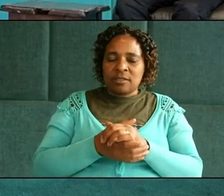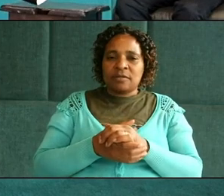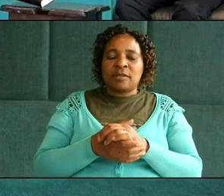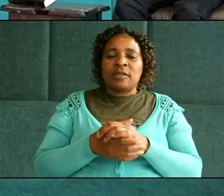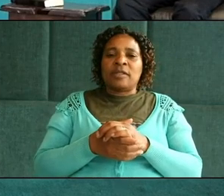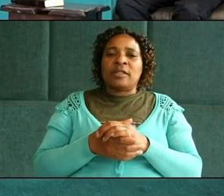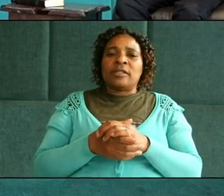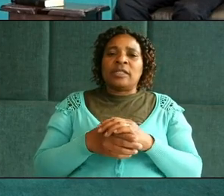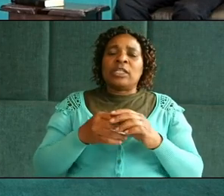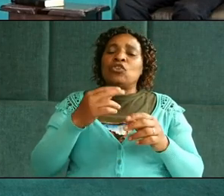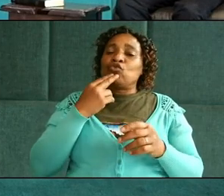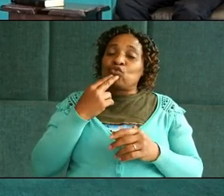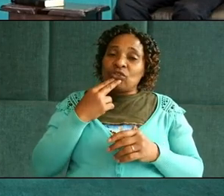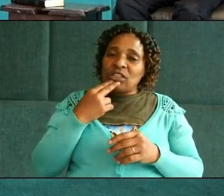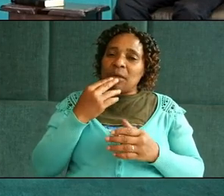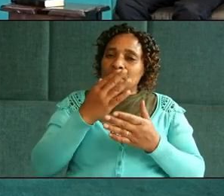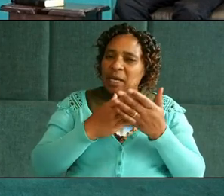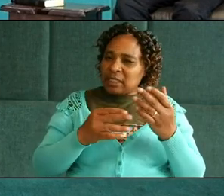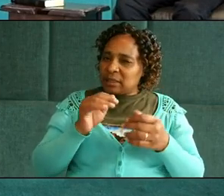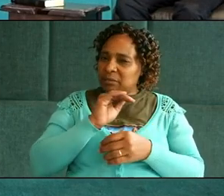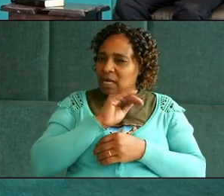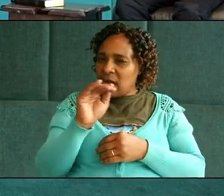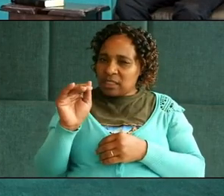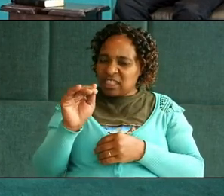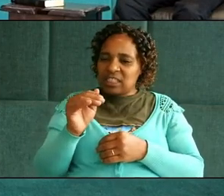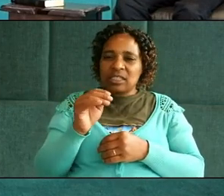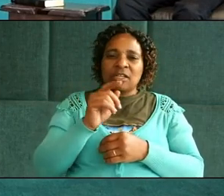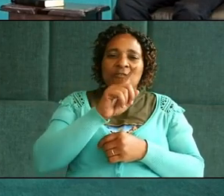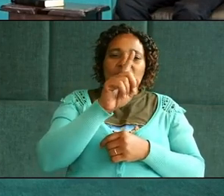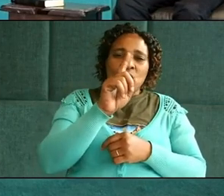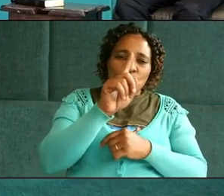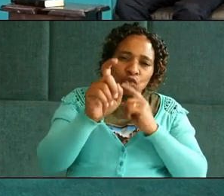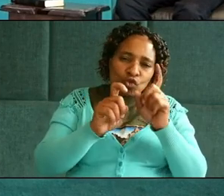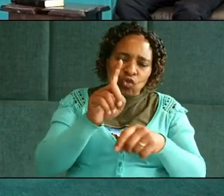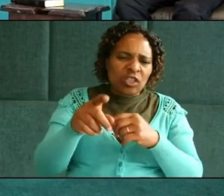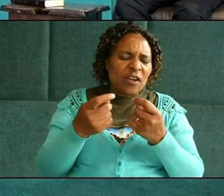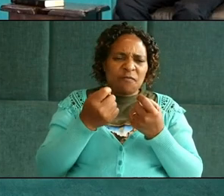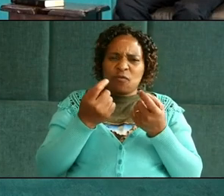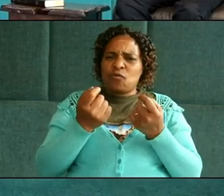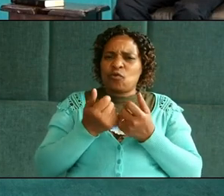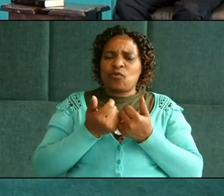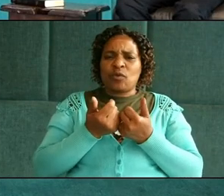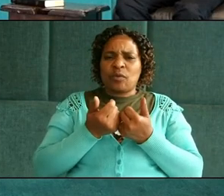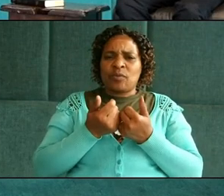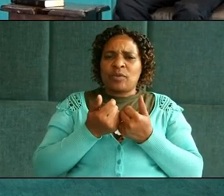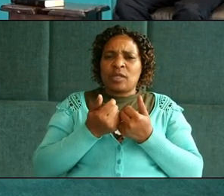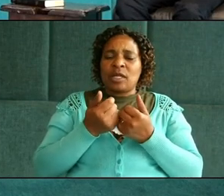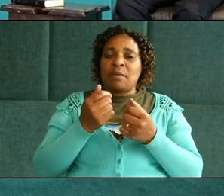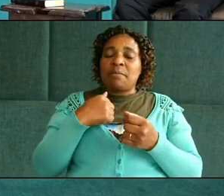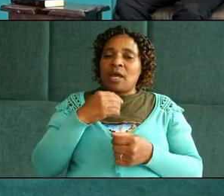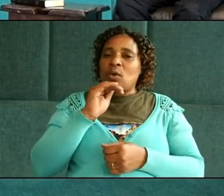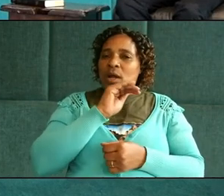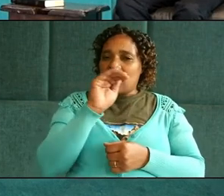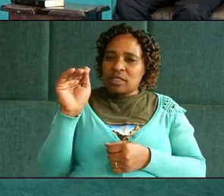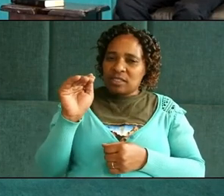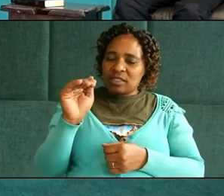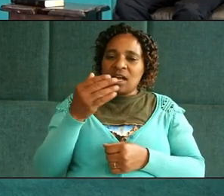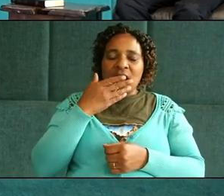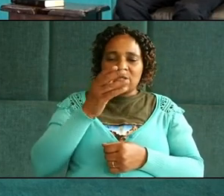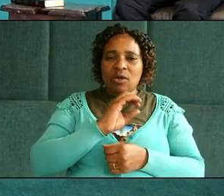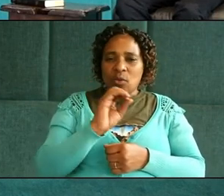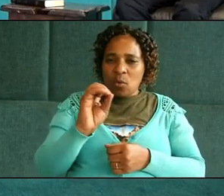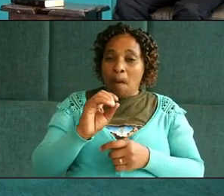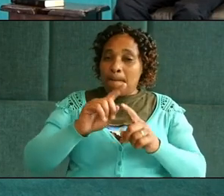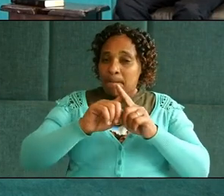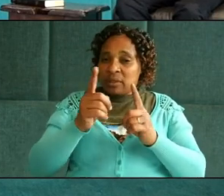And to the Tuesday part, I will just ask us a few questions. And the questions I would ask don't need an answer, but